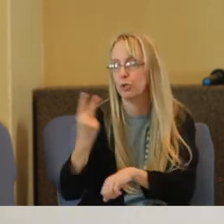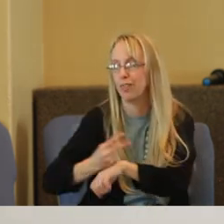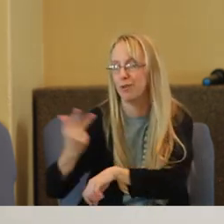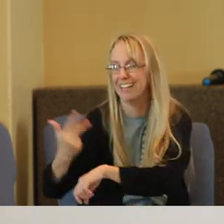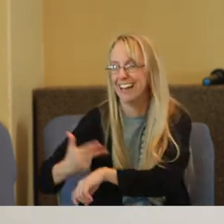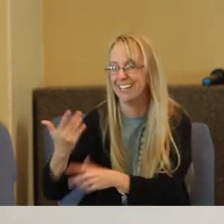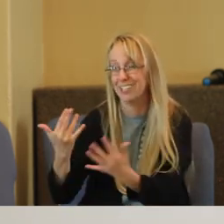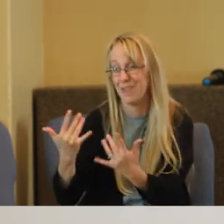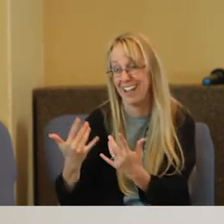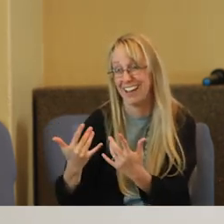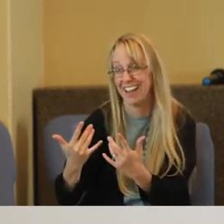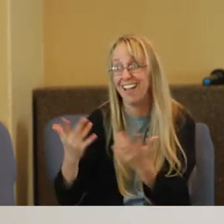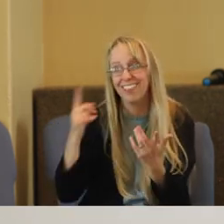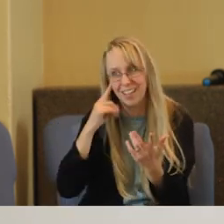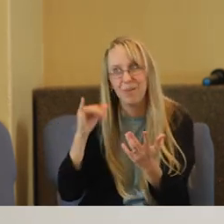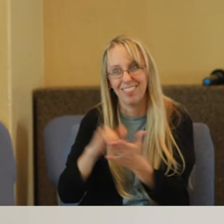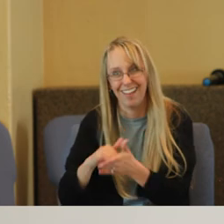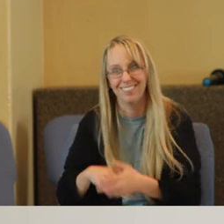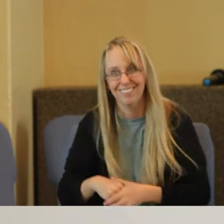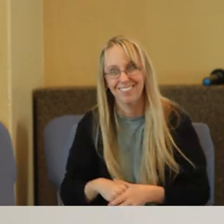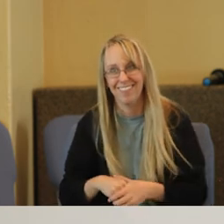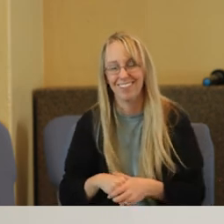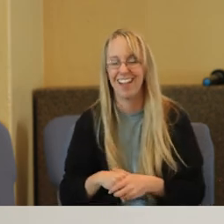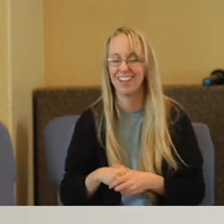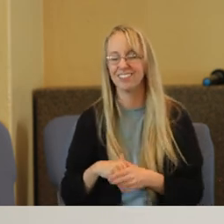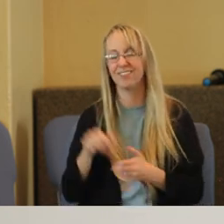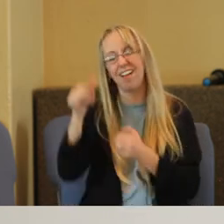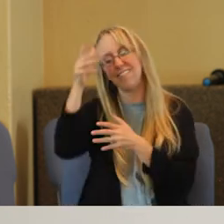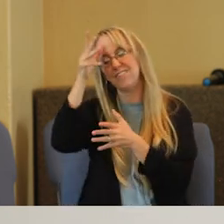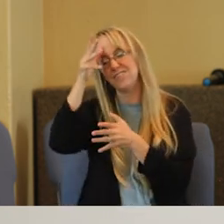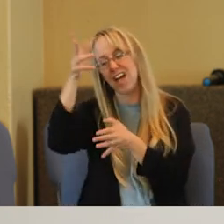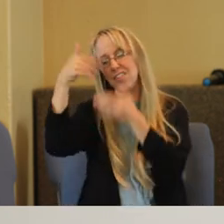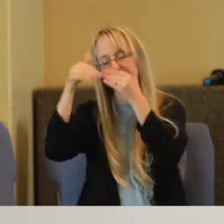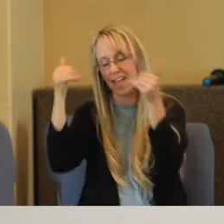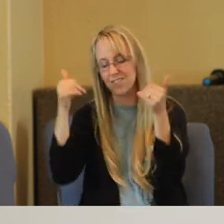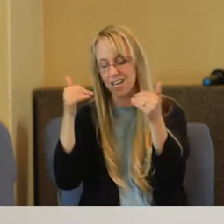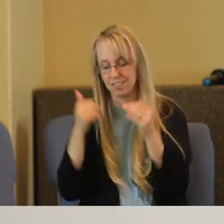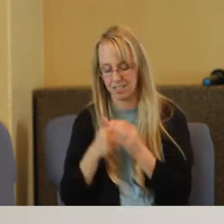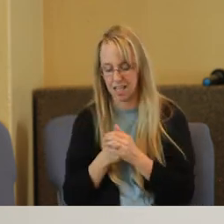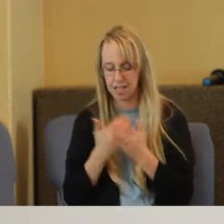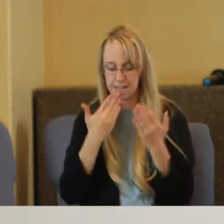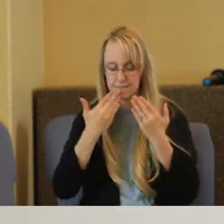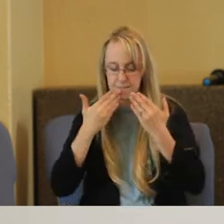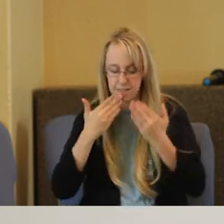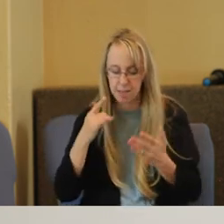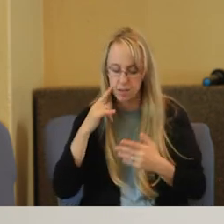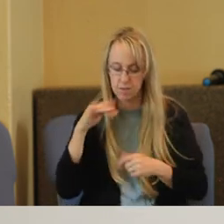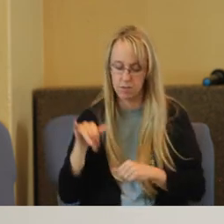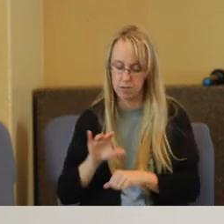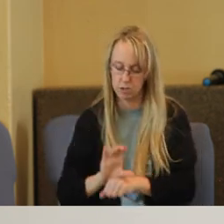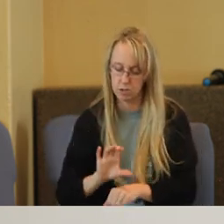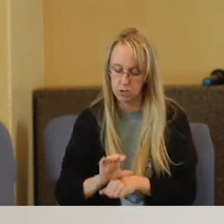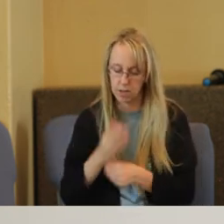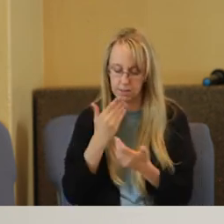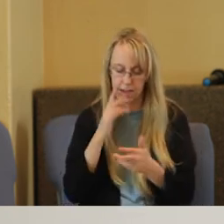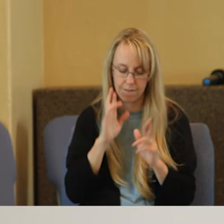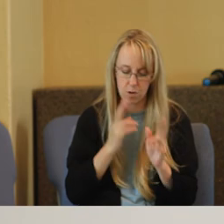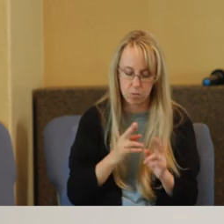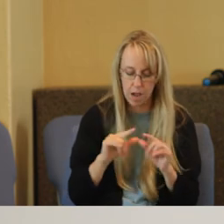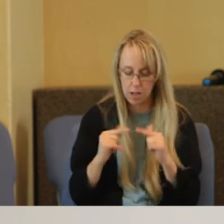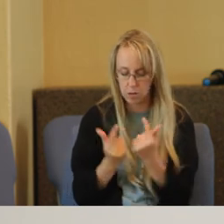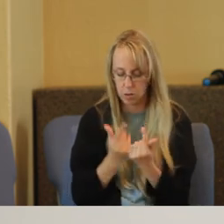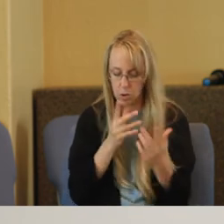Let's pray. Father in heaven, Lord, I do so thank you for this church. I thank you for Ryan and the group that's